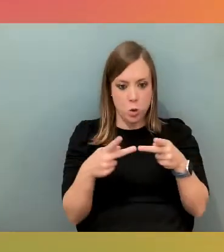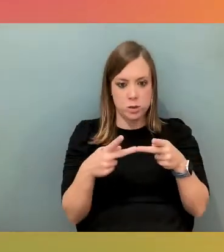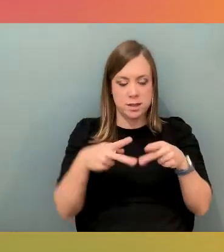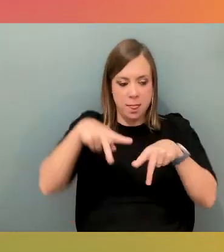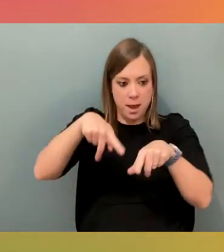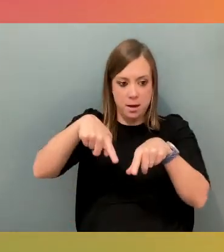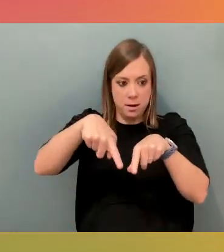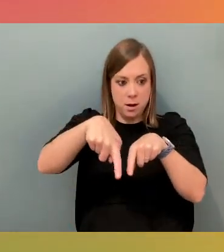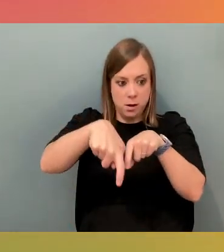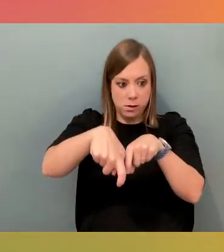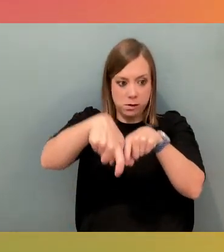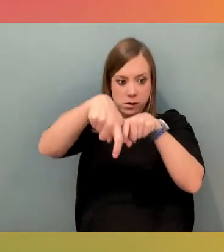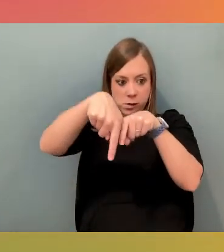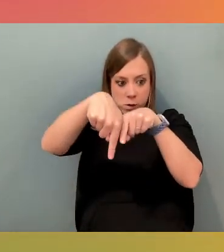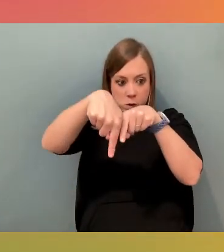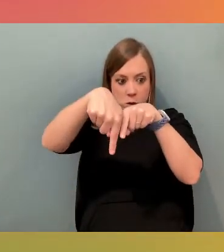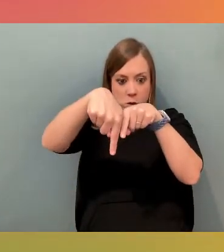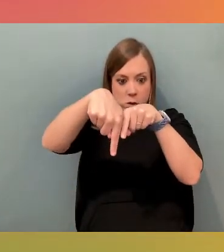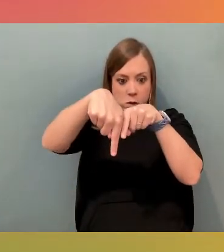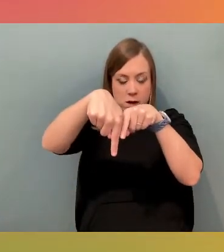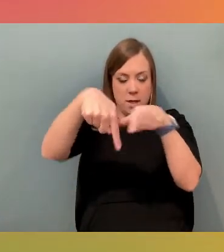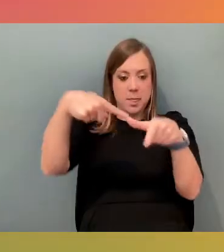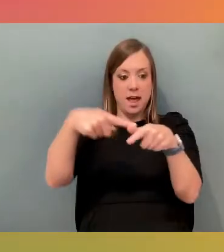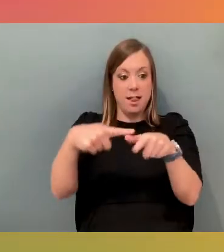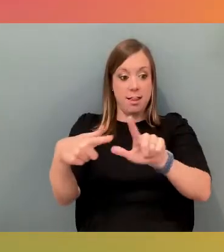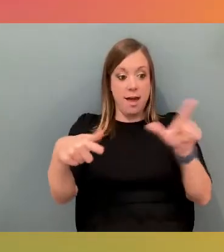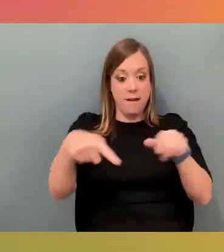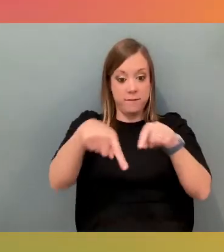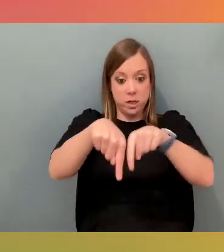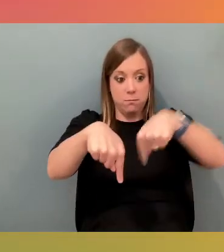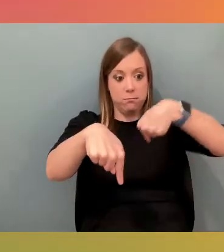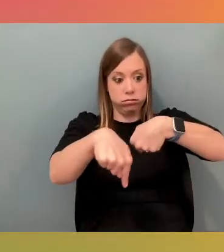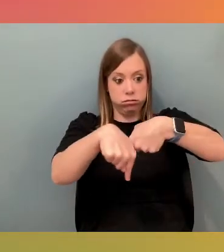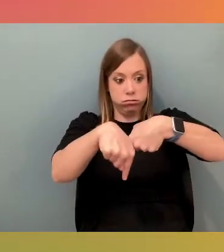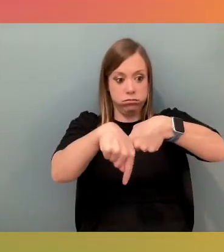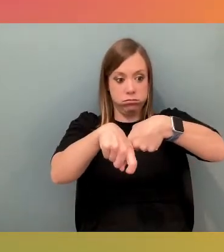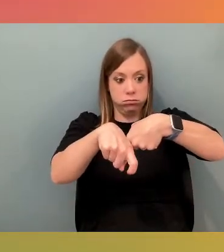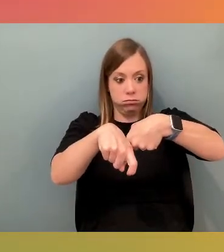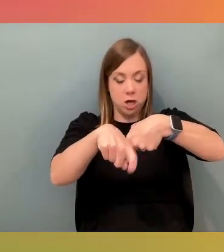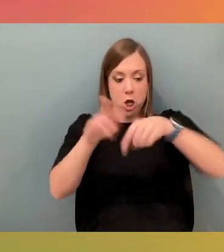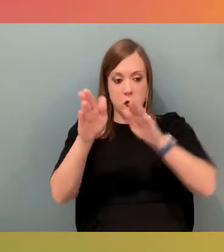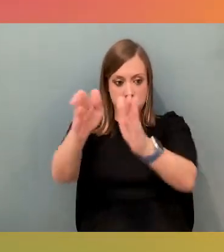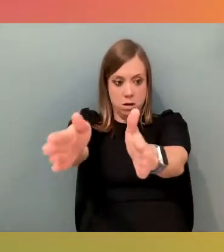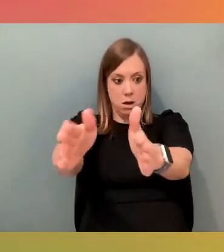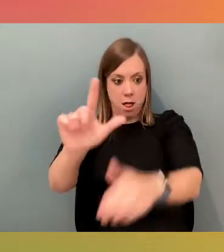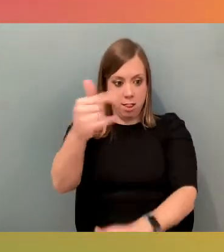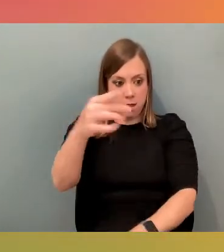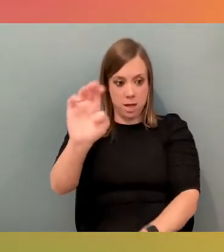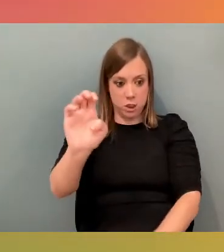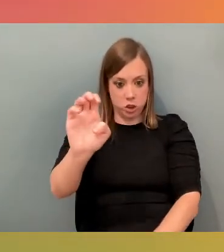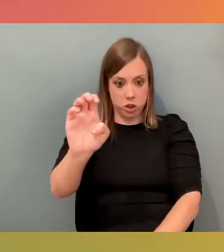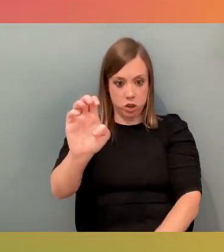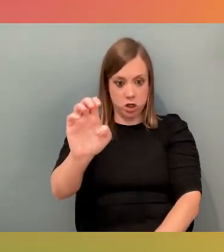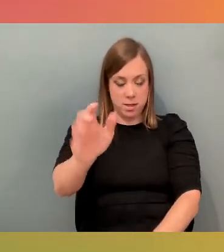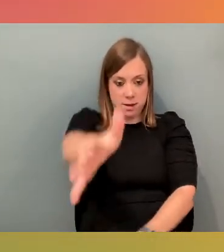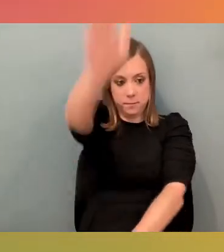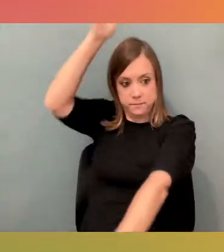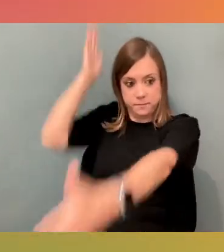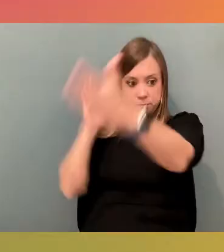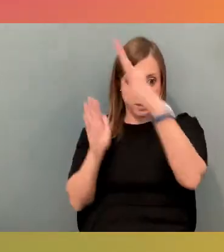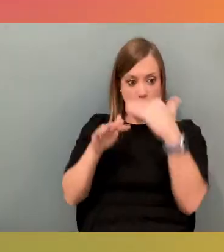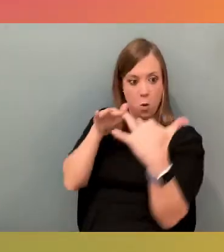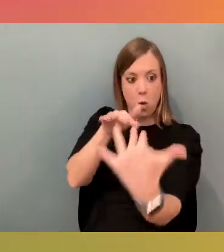Send the left foot back, charging lunge. Inhale, Windmill those arms, warrior two, one